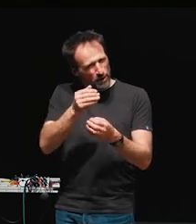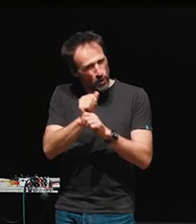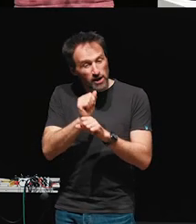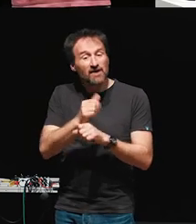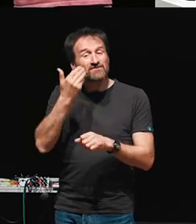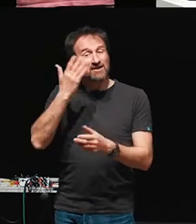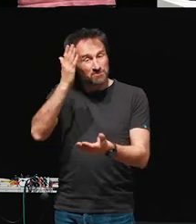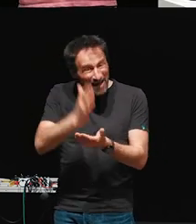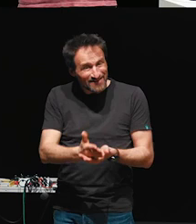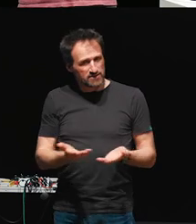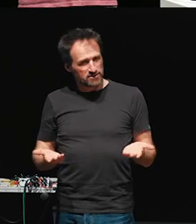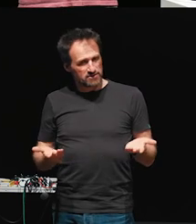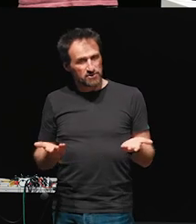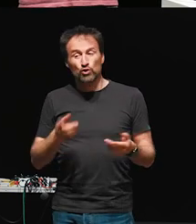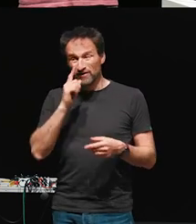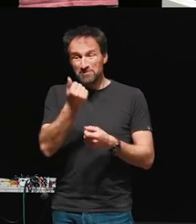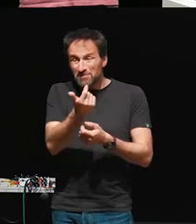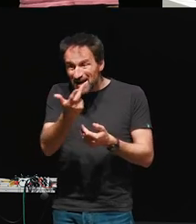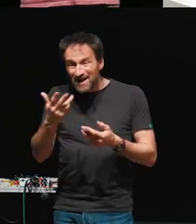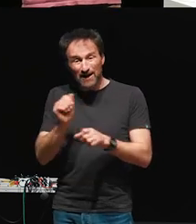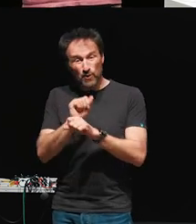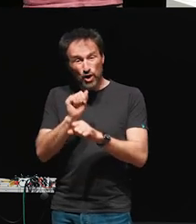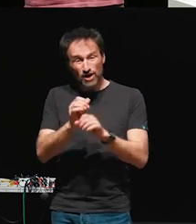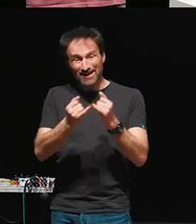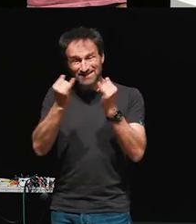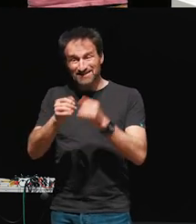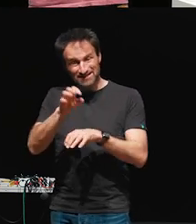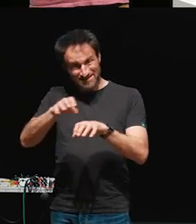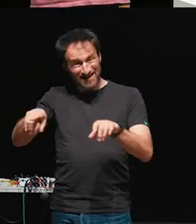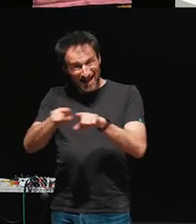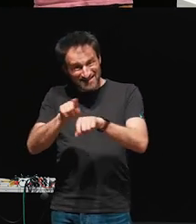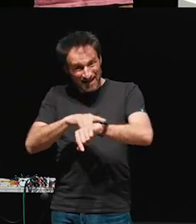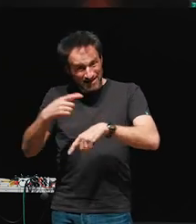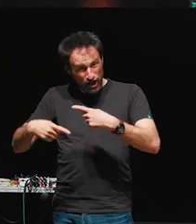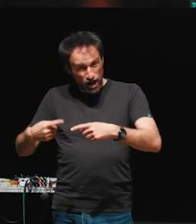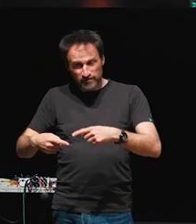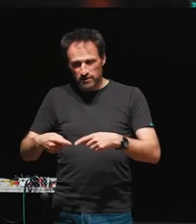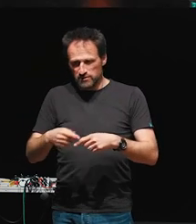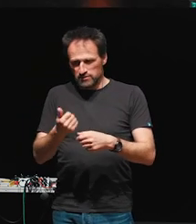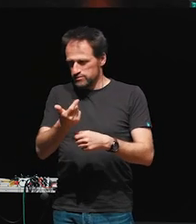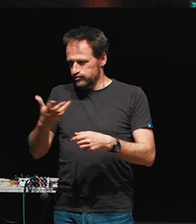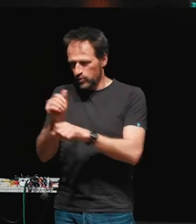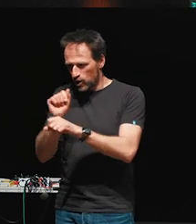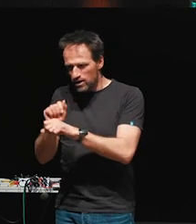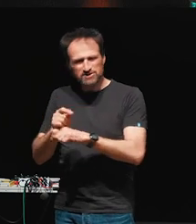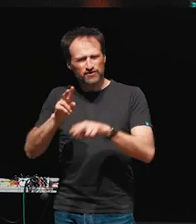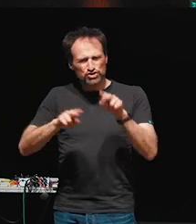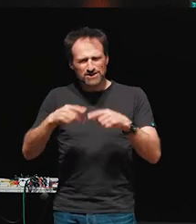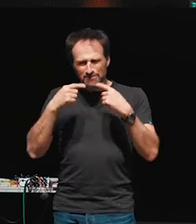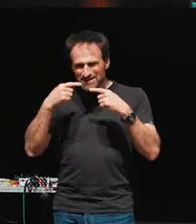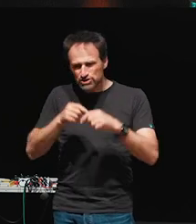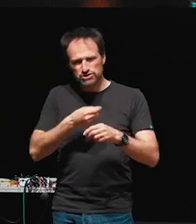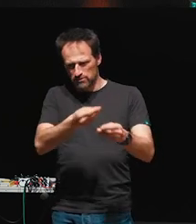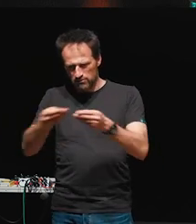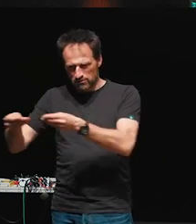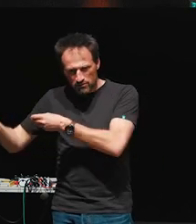worse if you have multiple worker instances going at once. You have all these different workers, different types of messages being passed around, and if you want to chain some